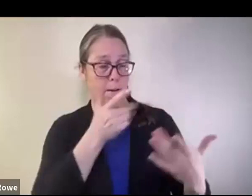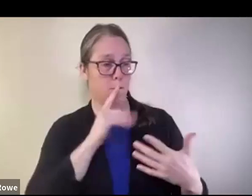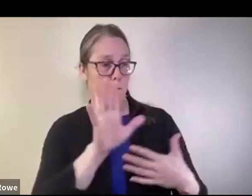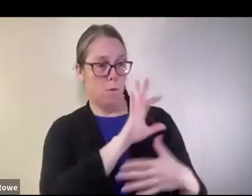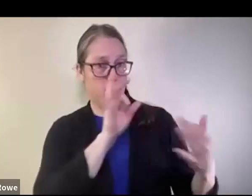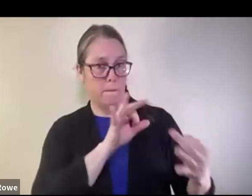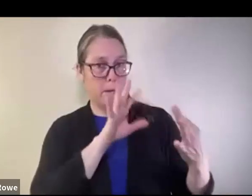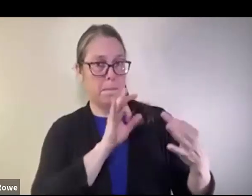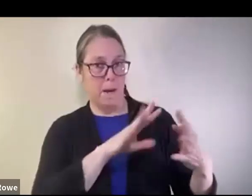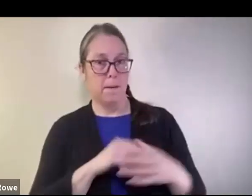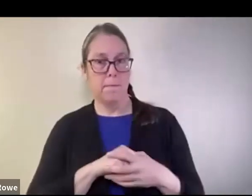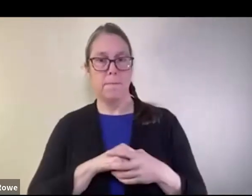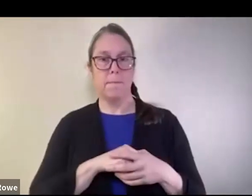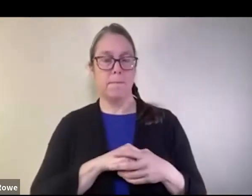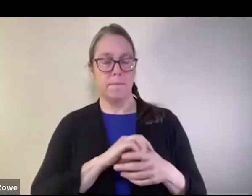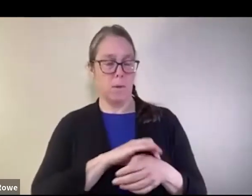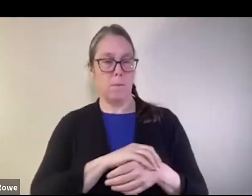feedback.